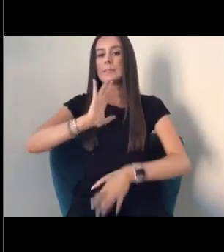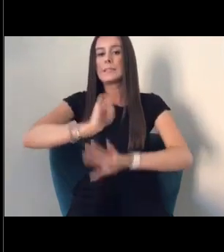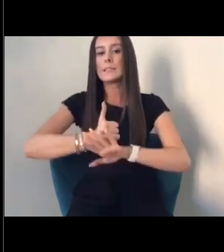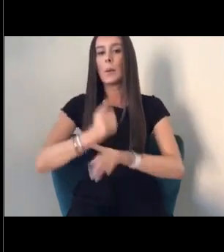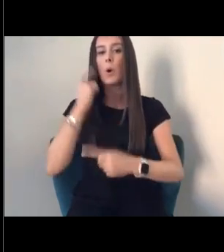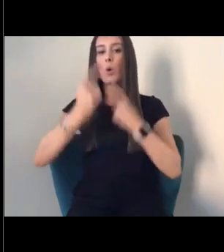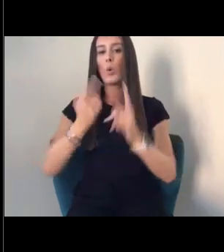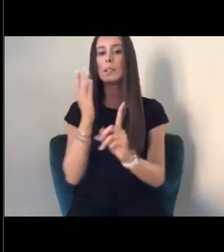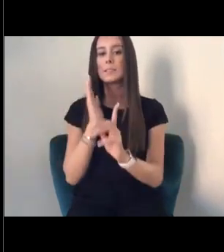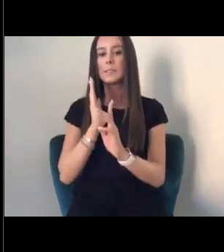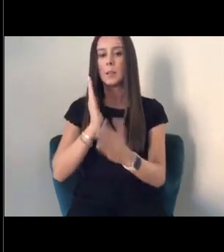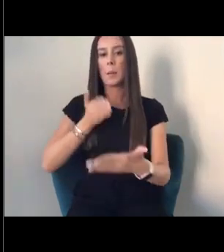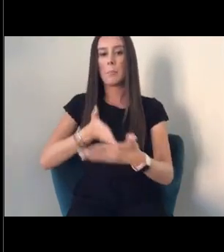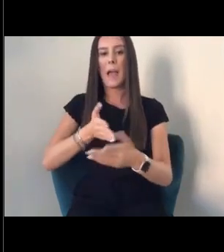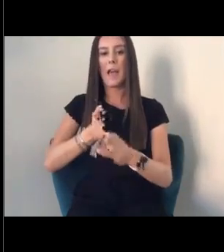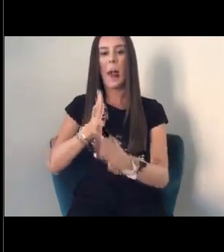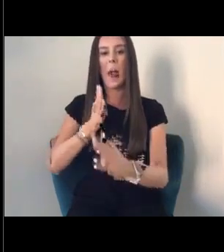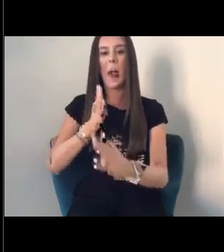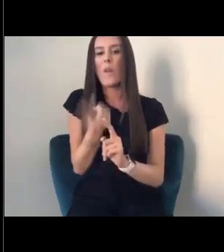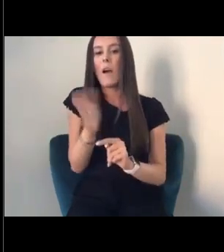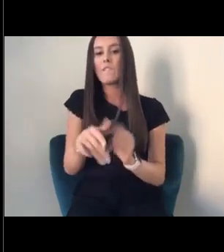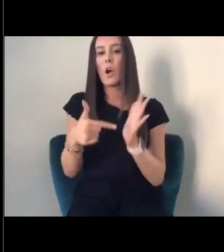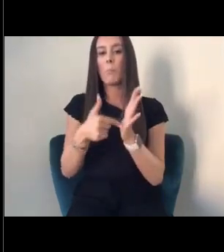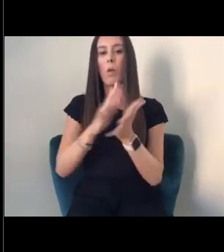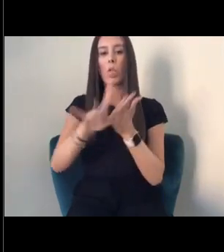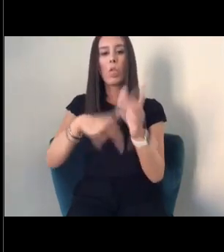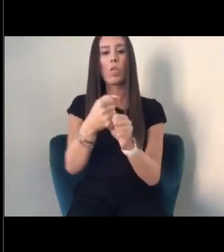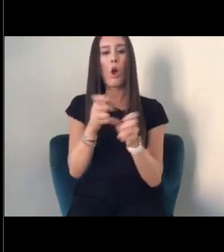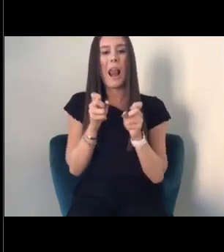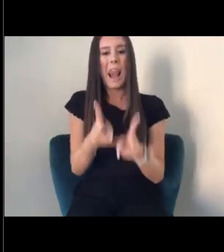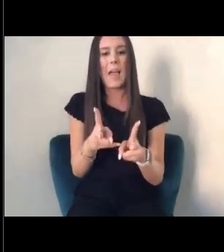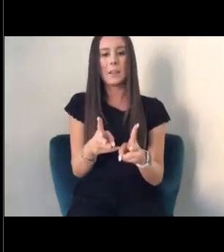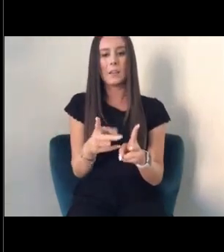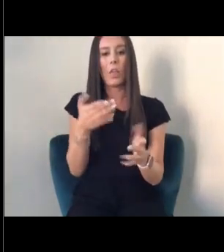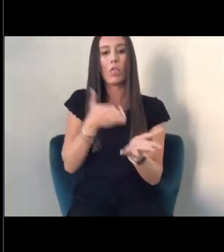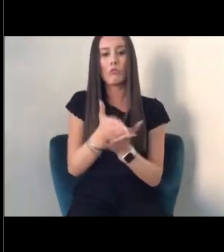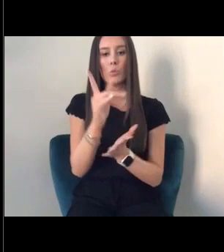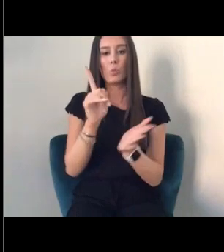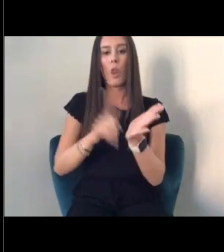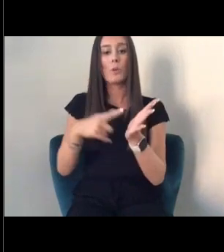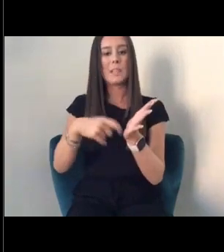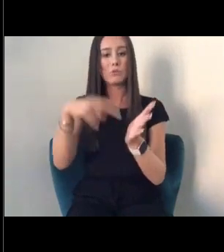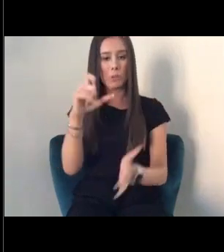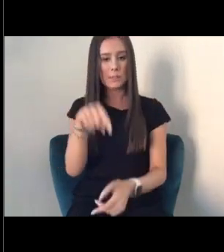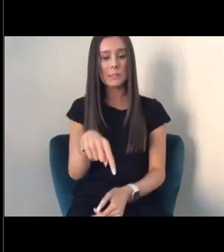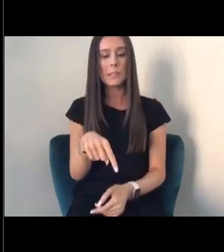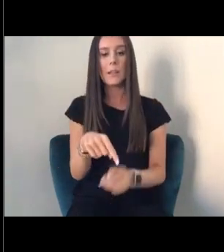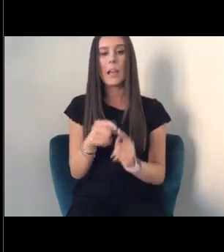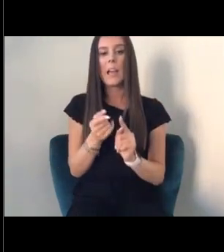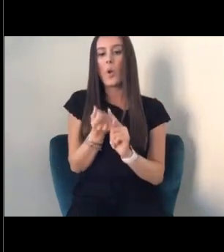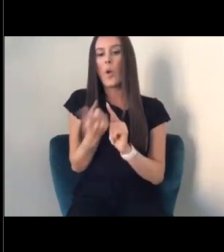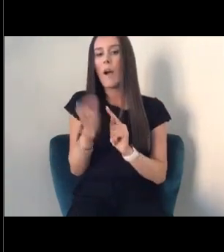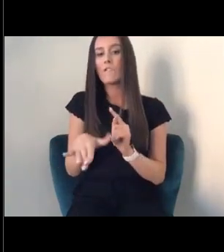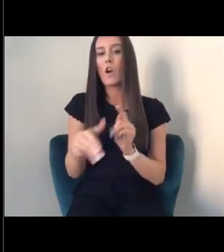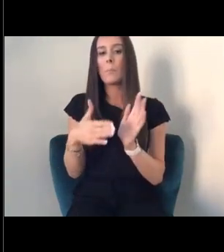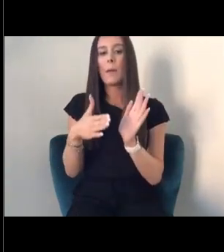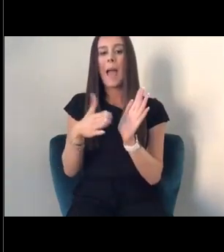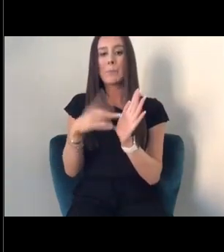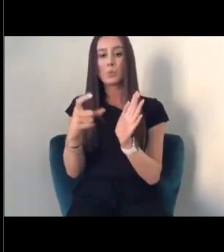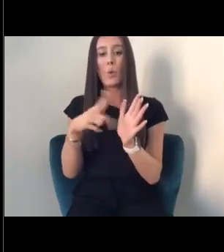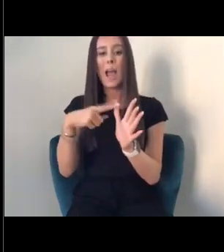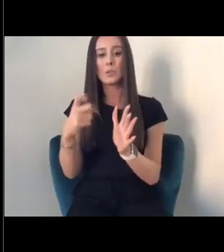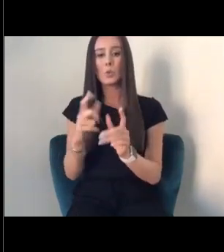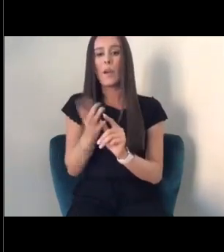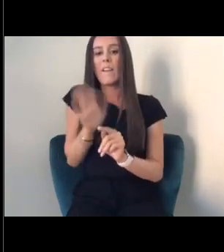barriers near Thong Lane over Lower Thames Crossing, alongside the M2A2 near the Inn on the Lake